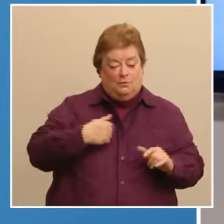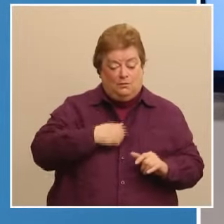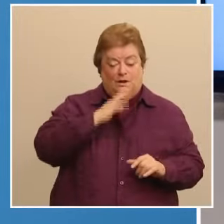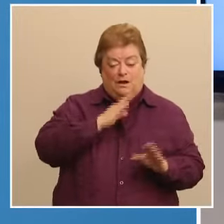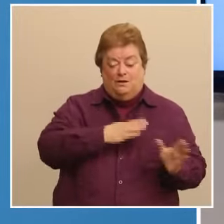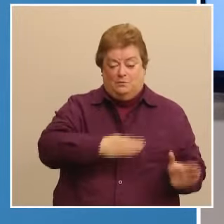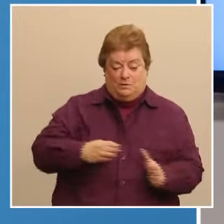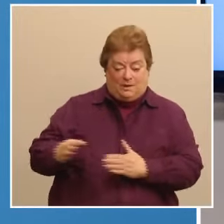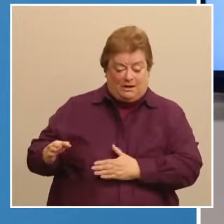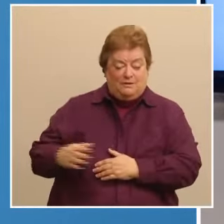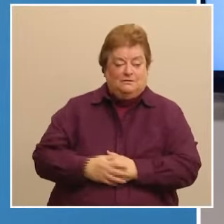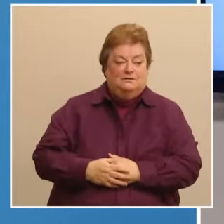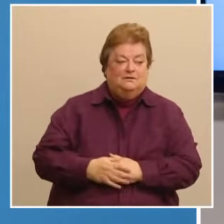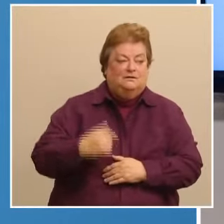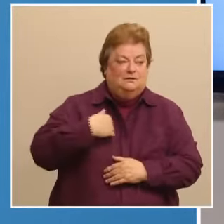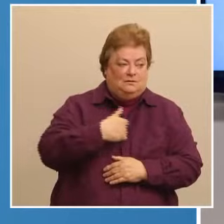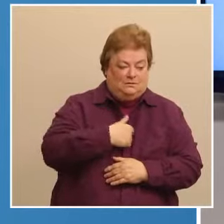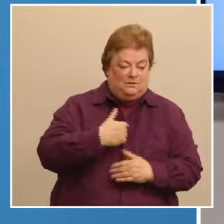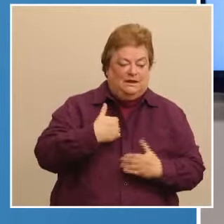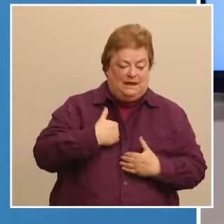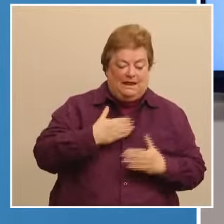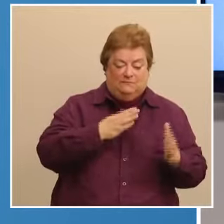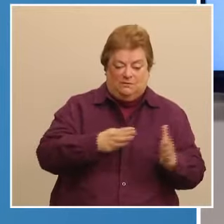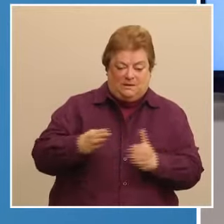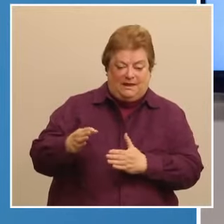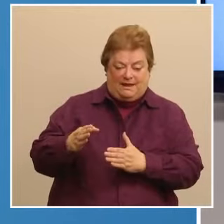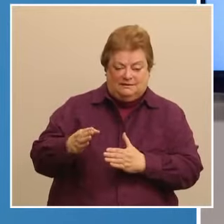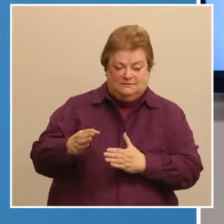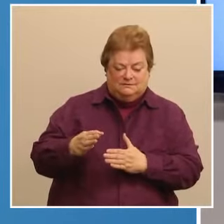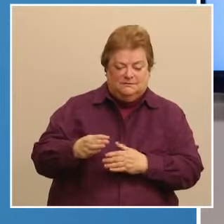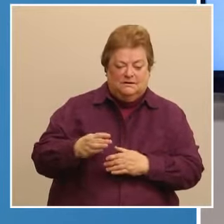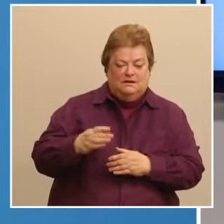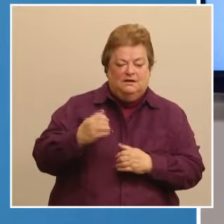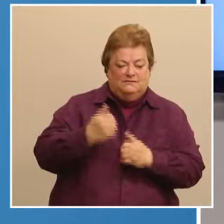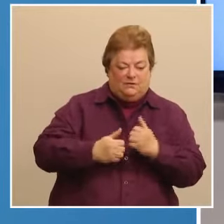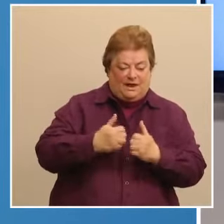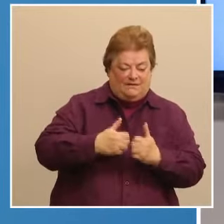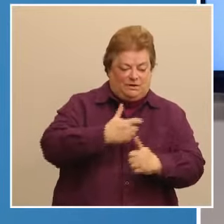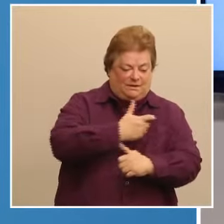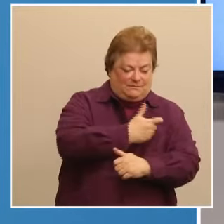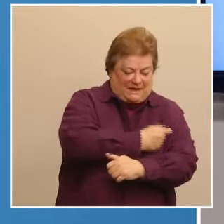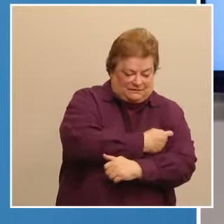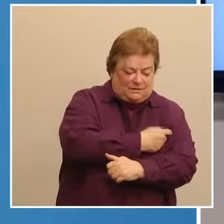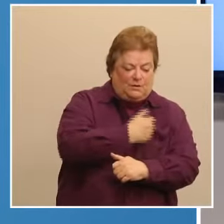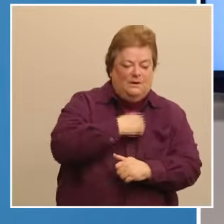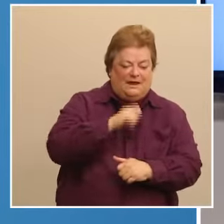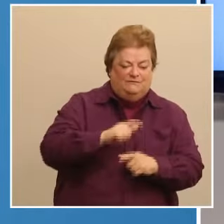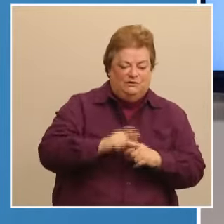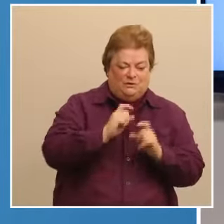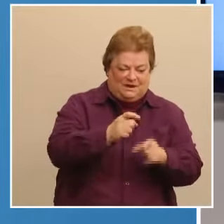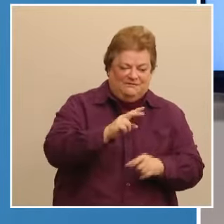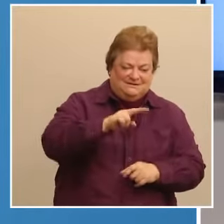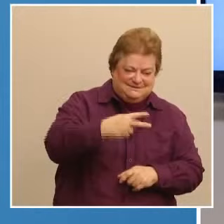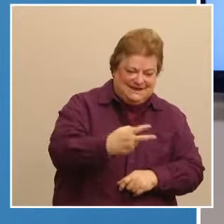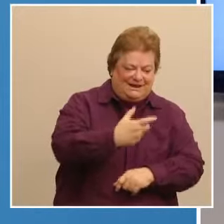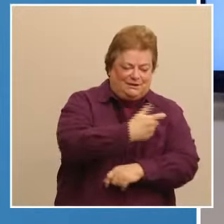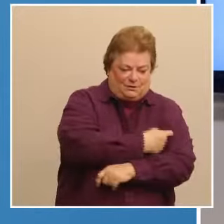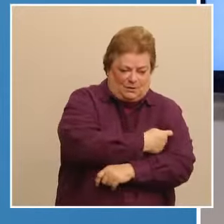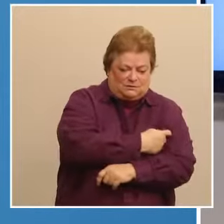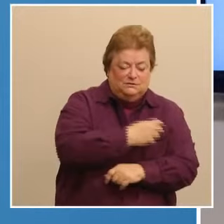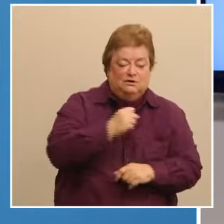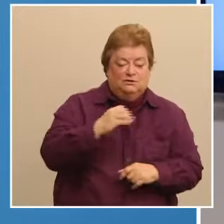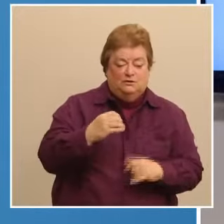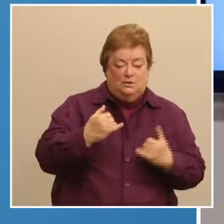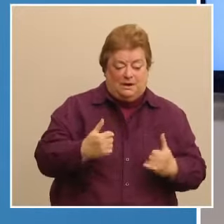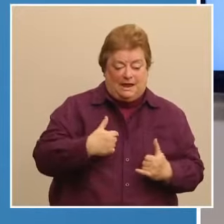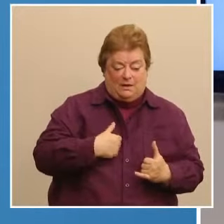We have plans. And you have to remember, for every dose we give, we're going to give a second dose. So right now, we're prepared